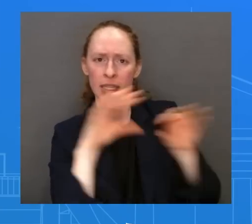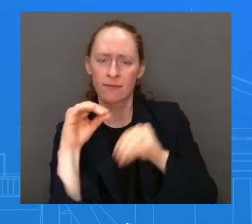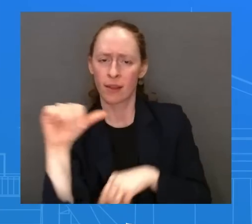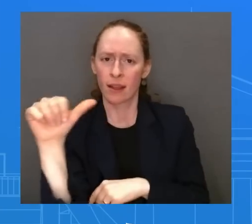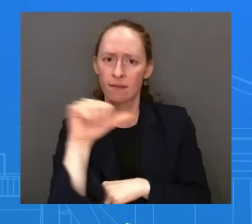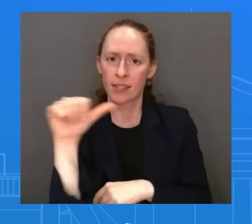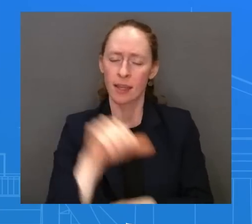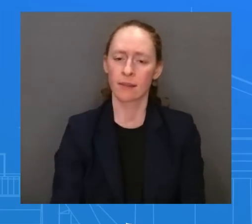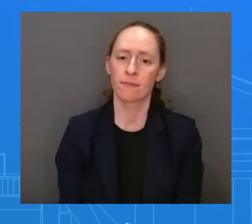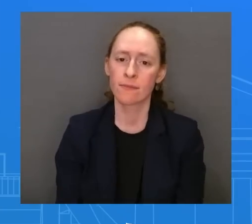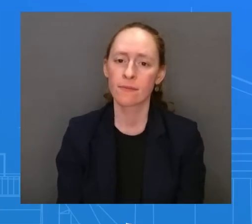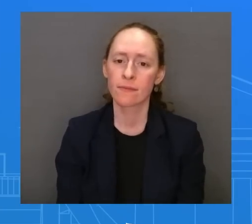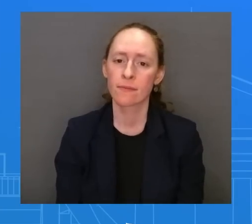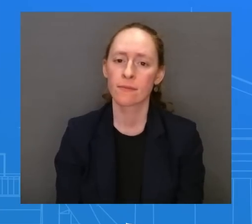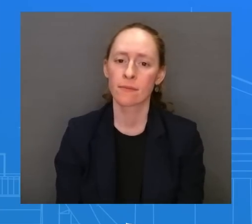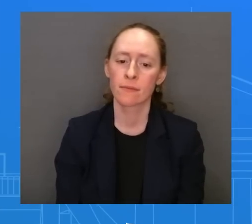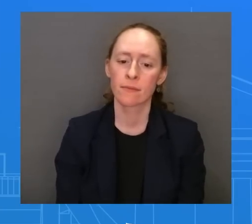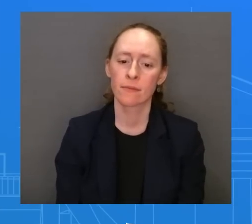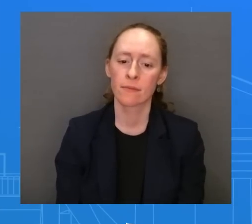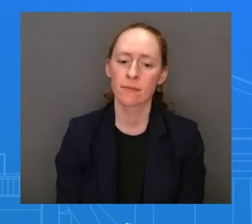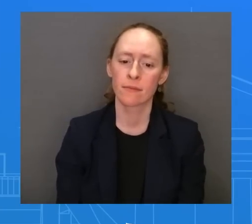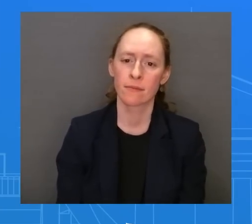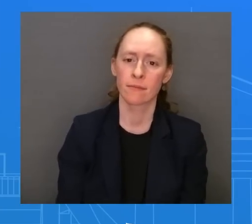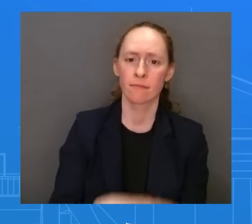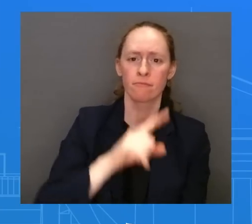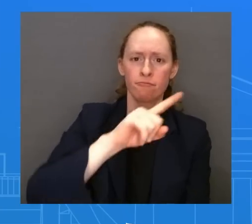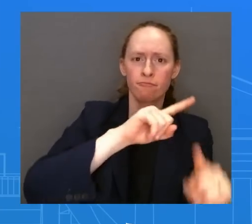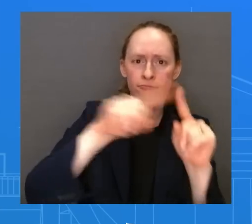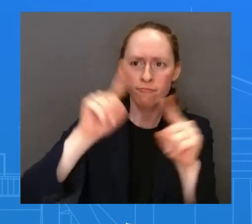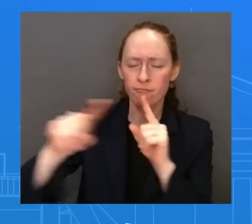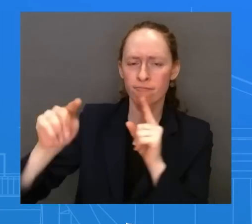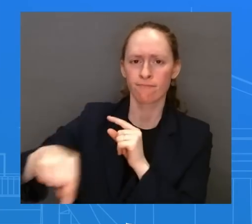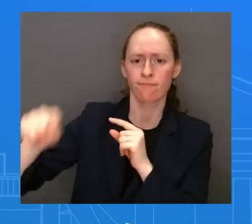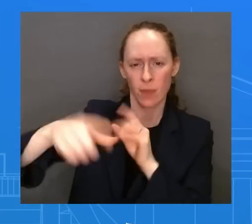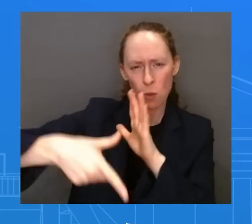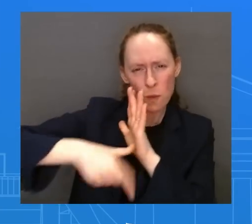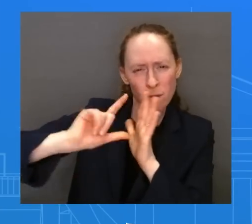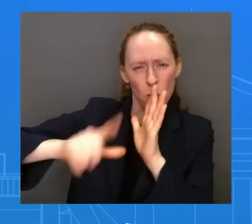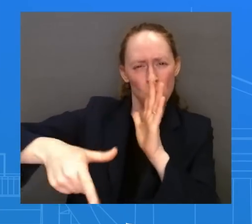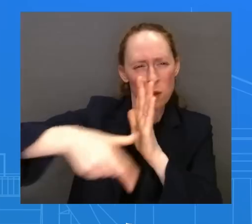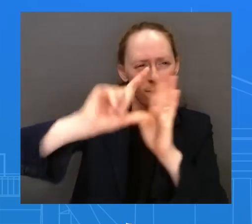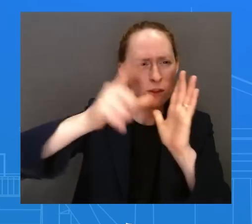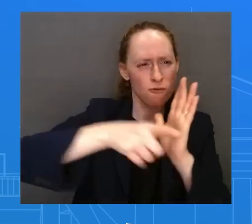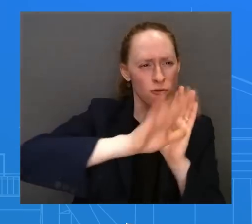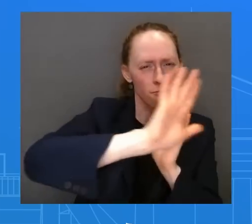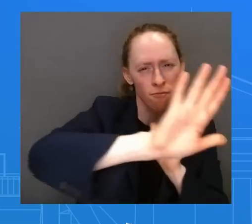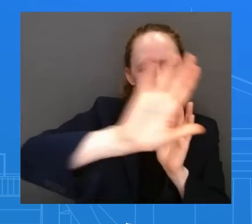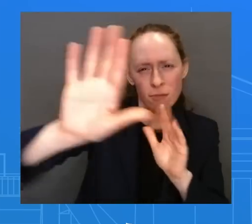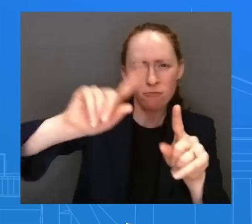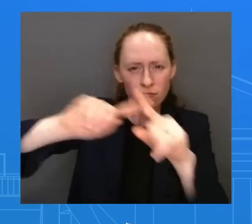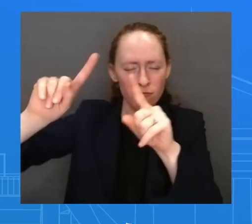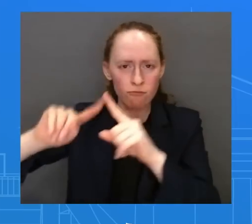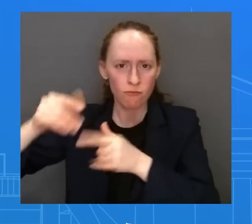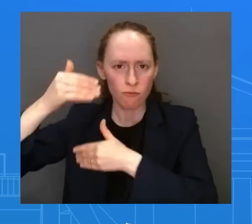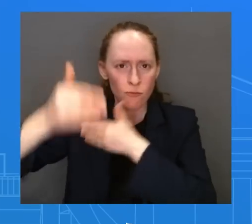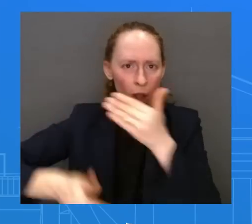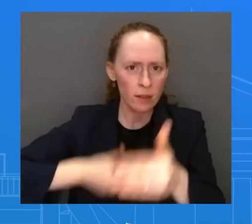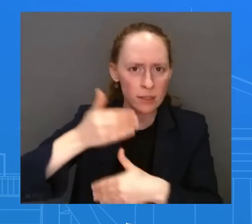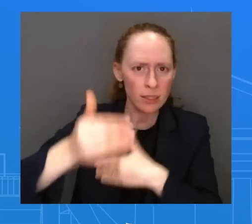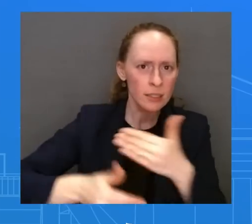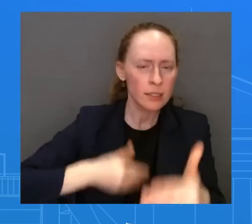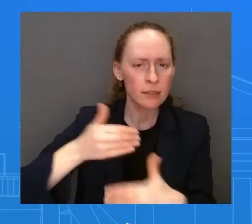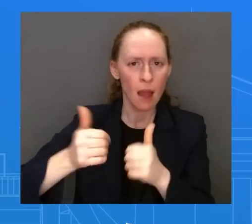they worked through that these are these documents are classified and we felt